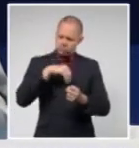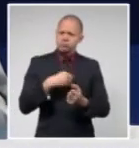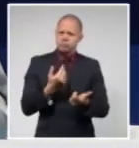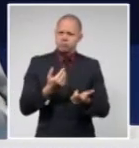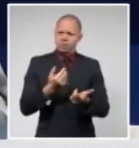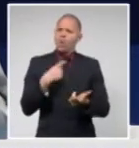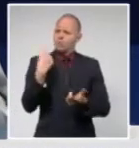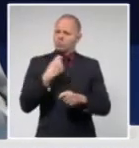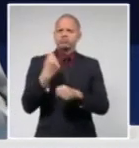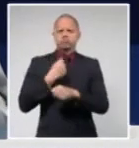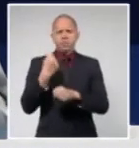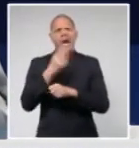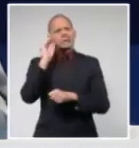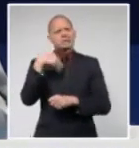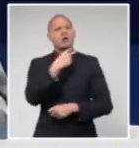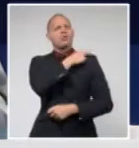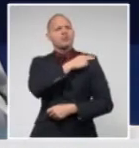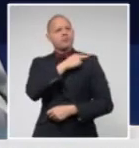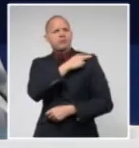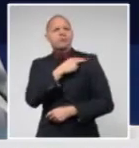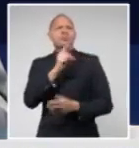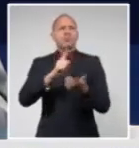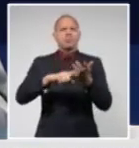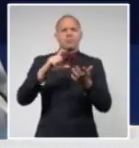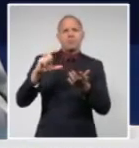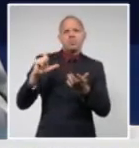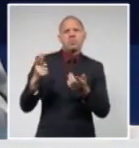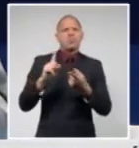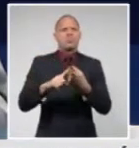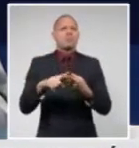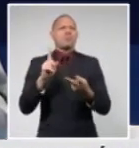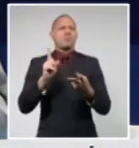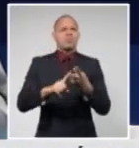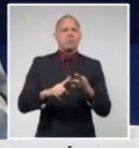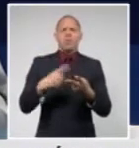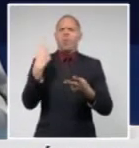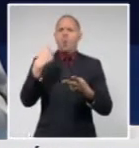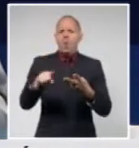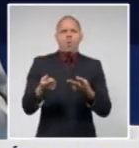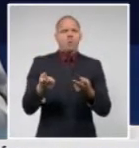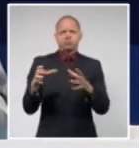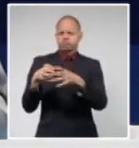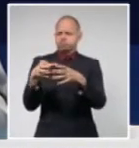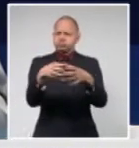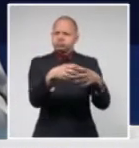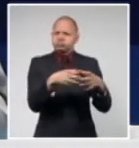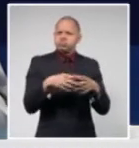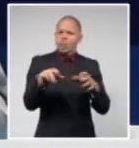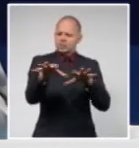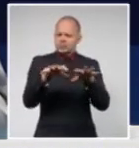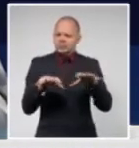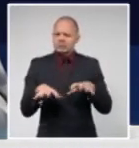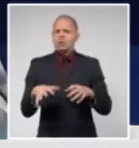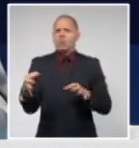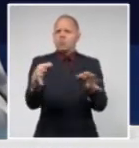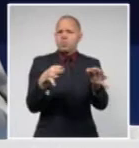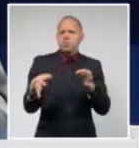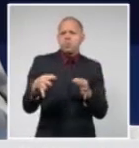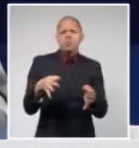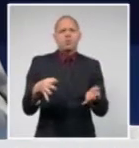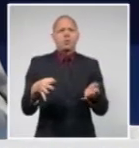4,593 people who have been diagnosed with the virus thus far in Cuba, 641 are